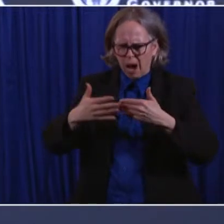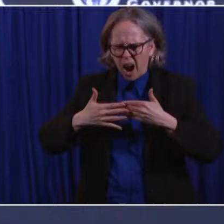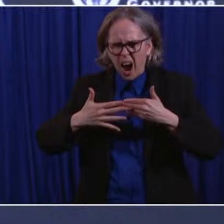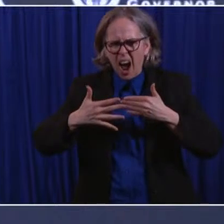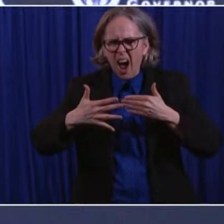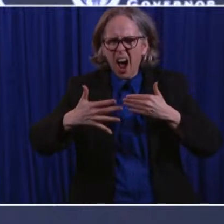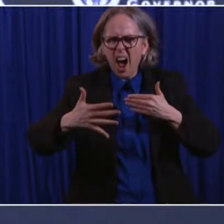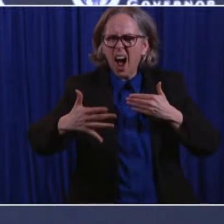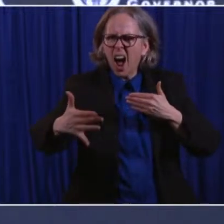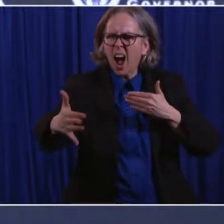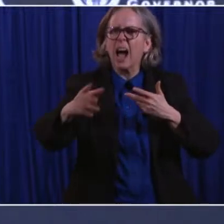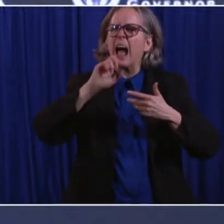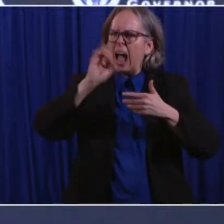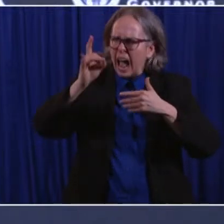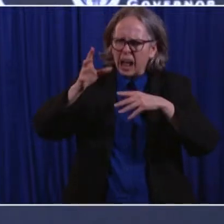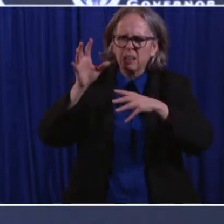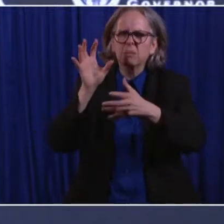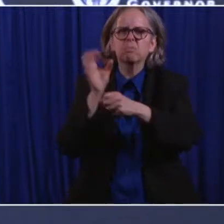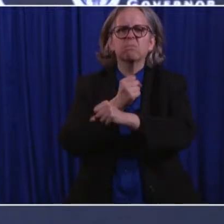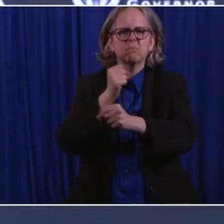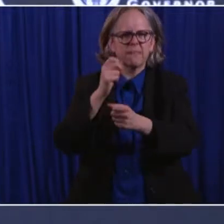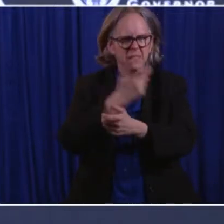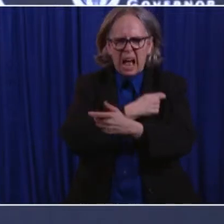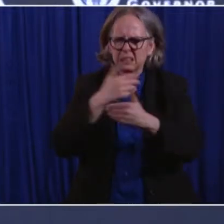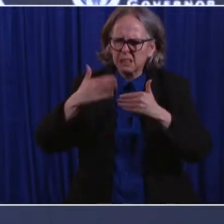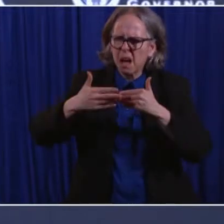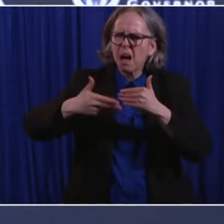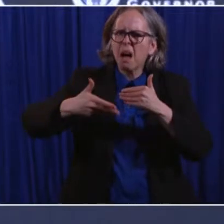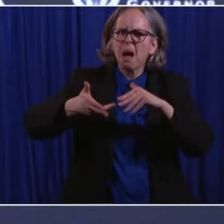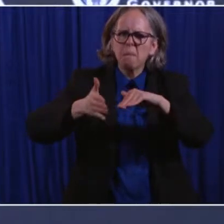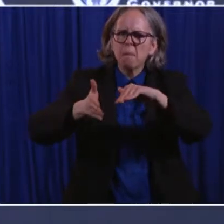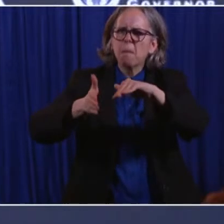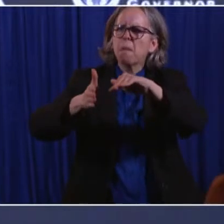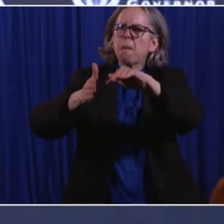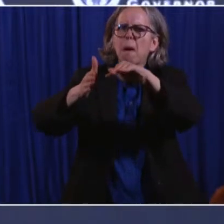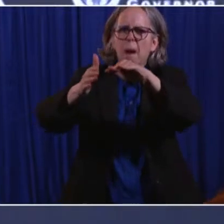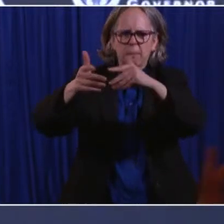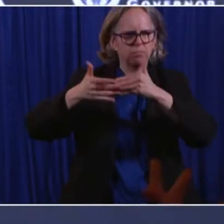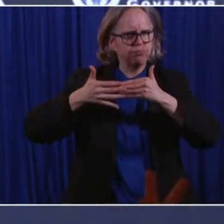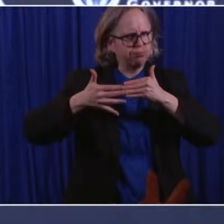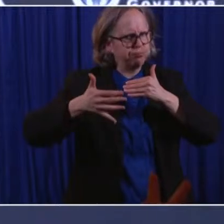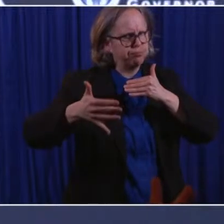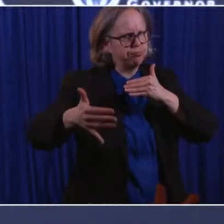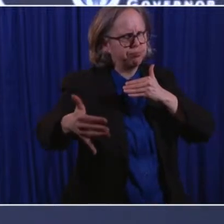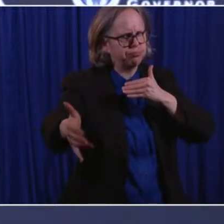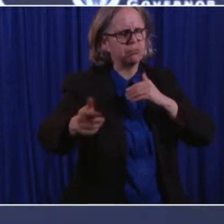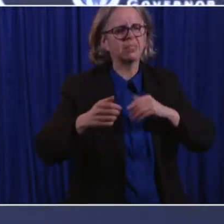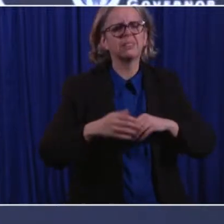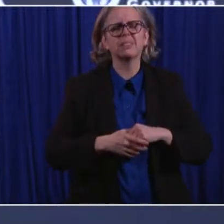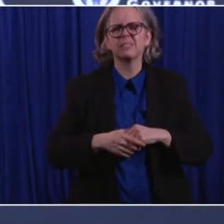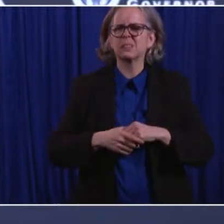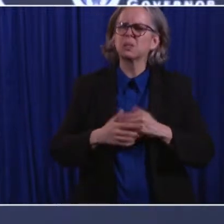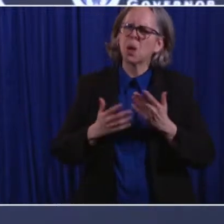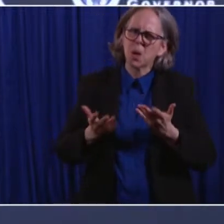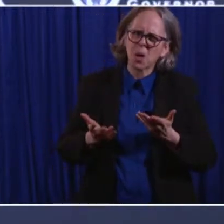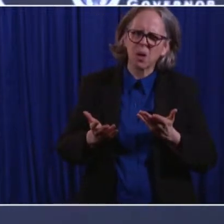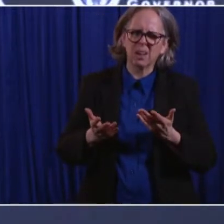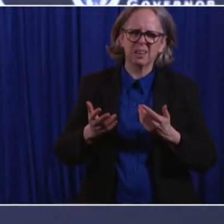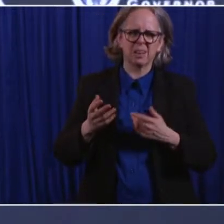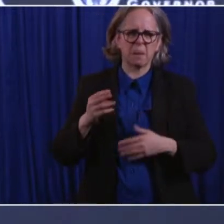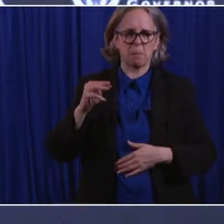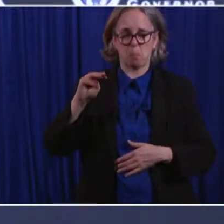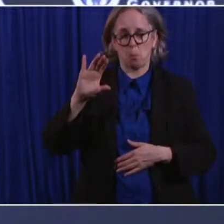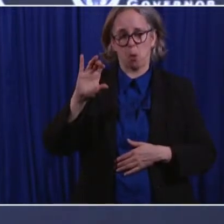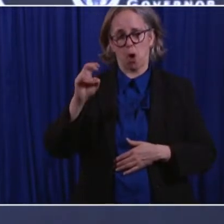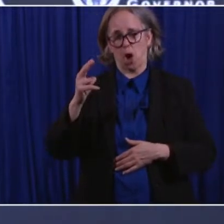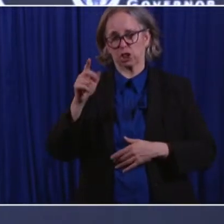in and being vaccinated, because we're seeing those numbers go up. So I look at this, when we open this up on the 29th, I think we'll have a